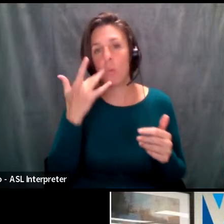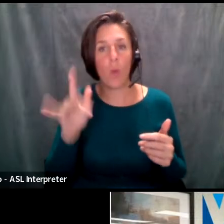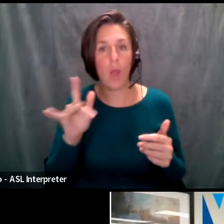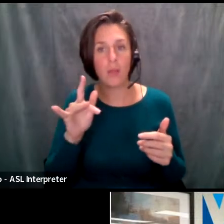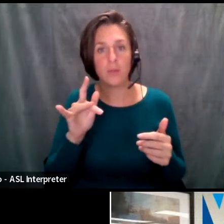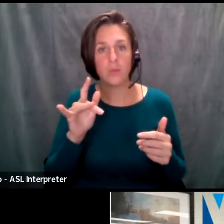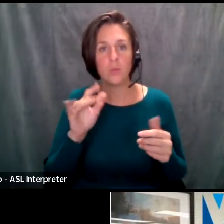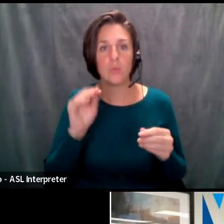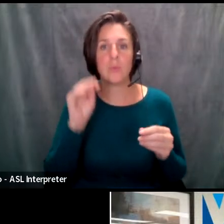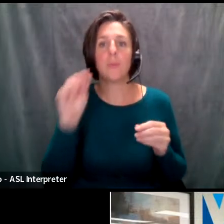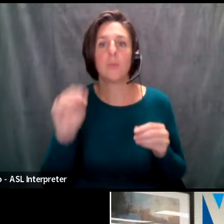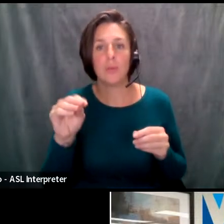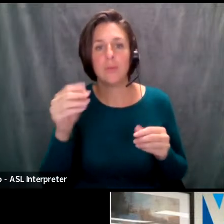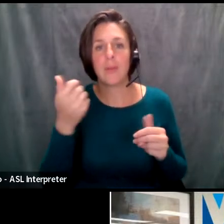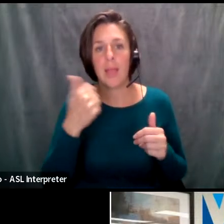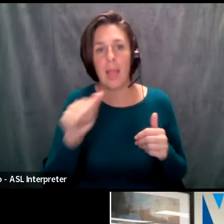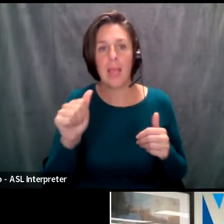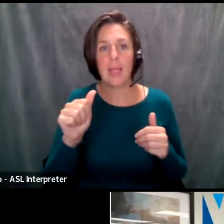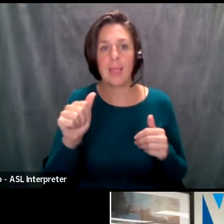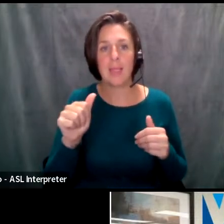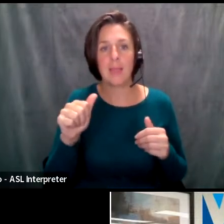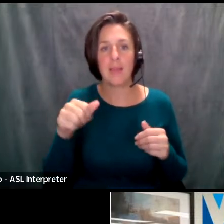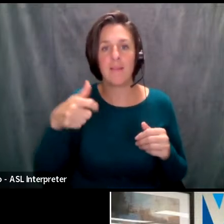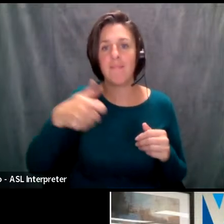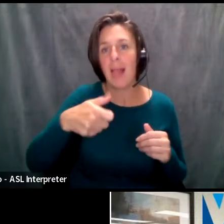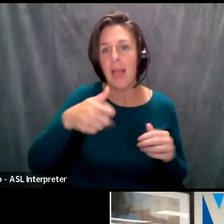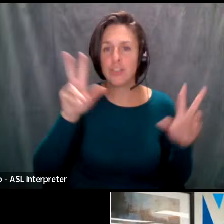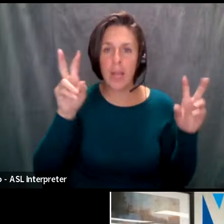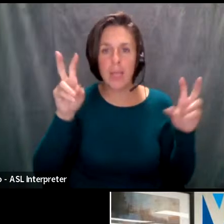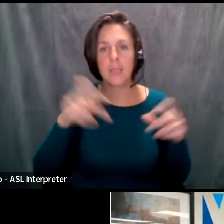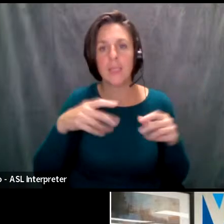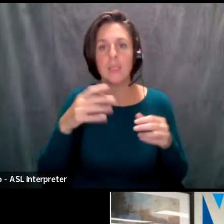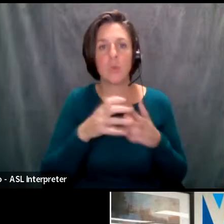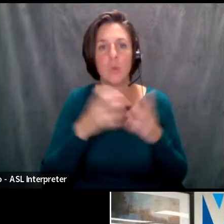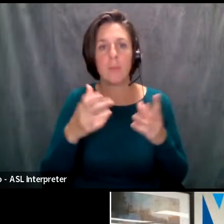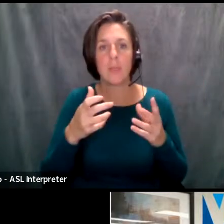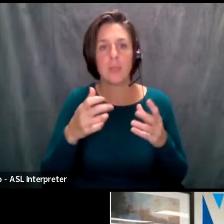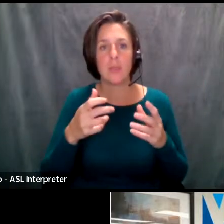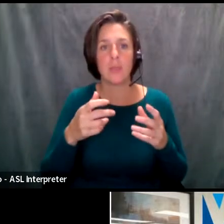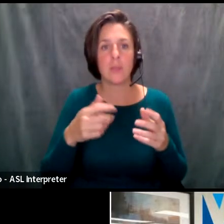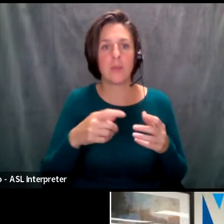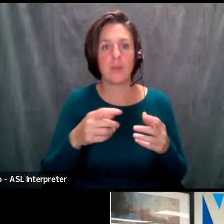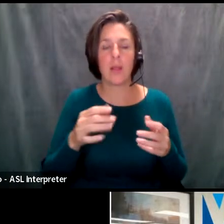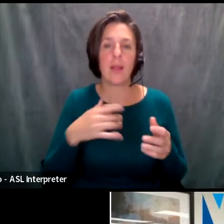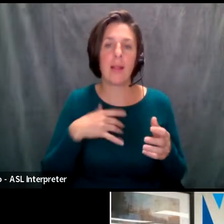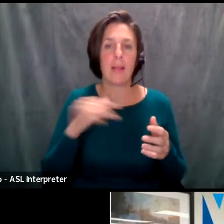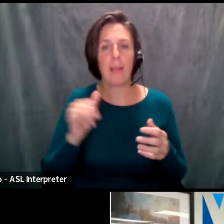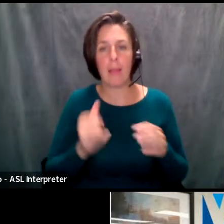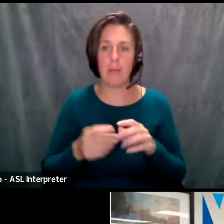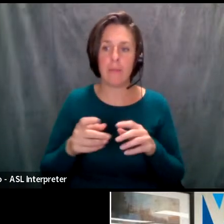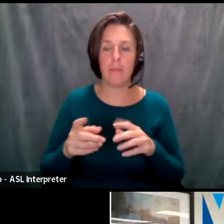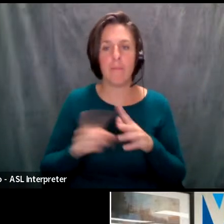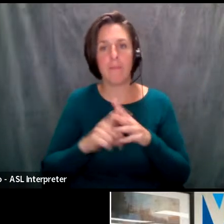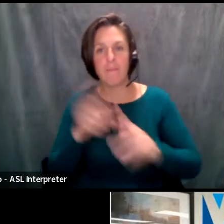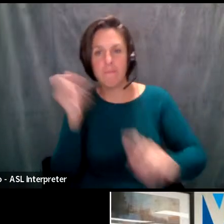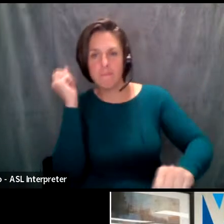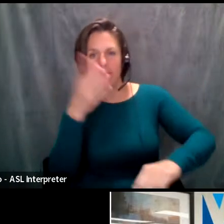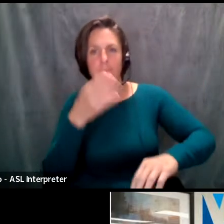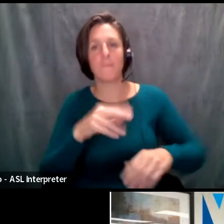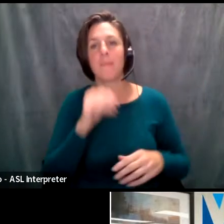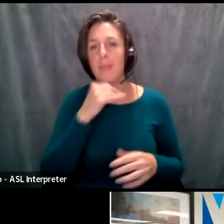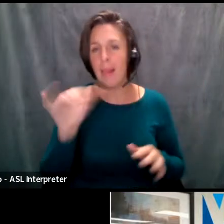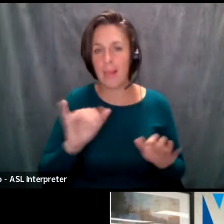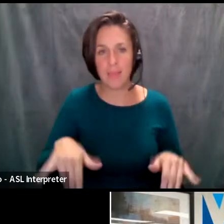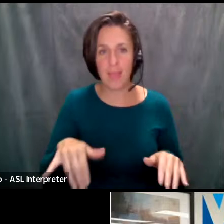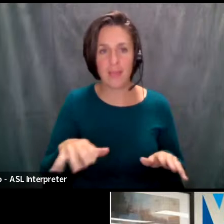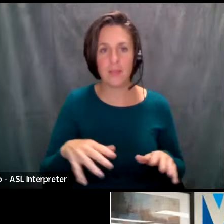put any, flashlight too much. I don't want to have the changla where I'm going to throw it at someone, but I am going to say,